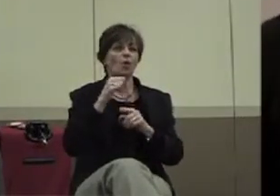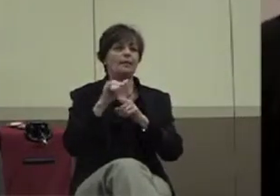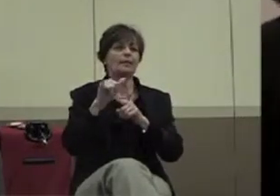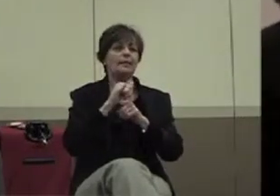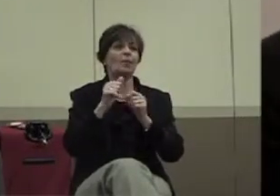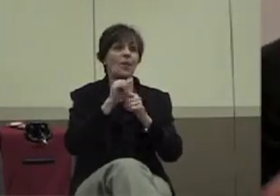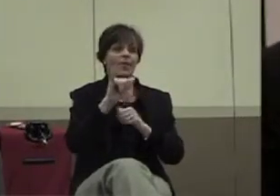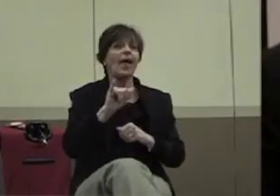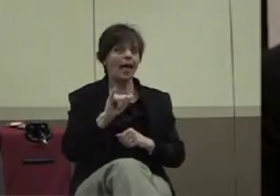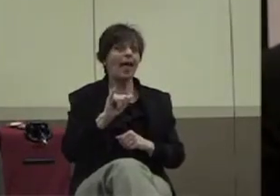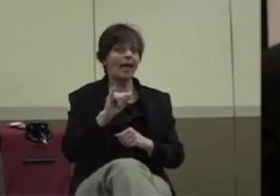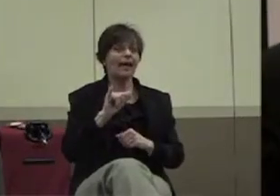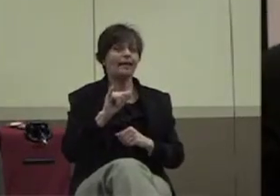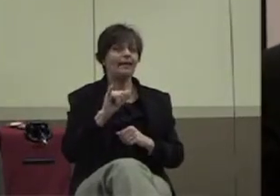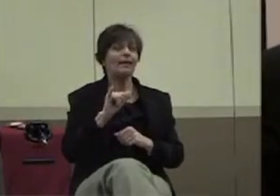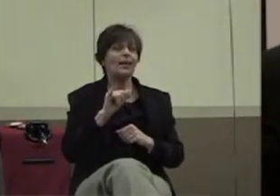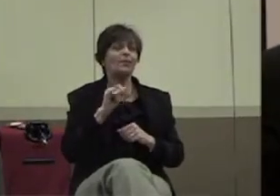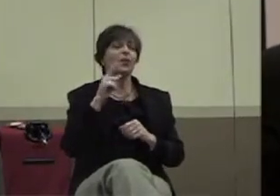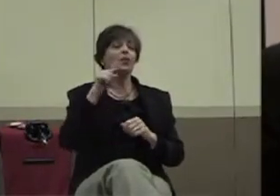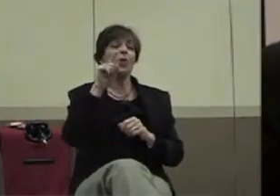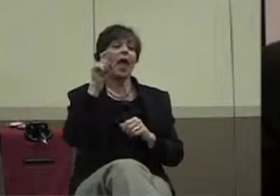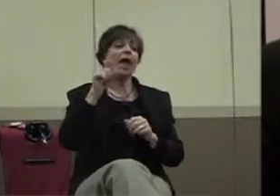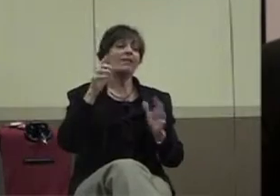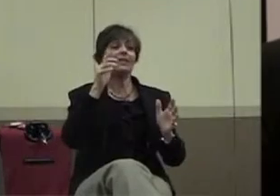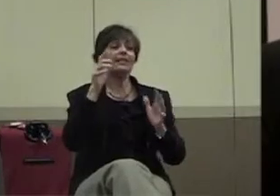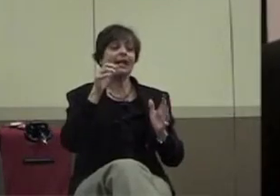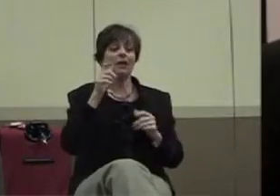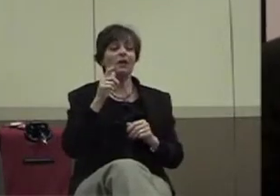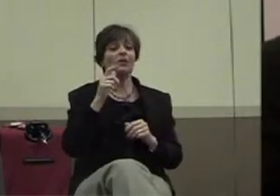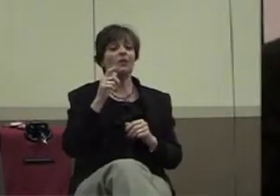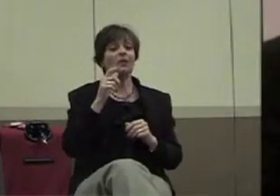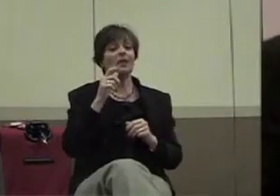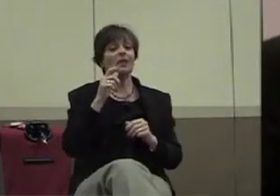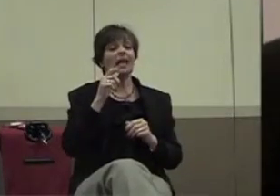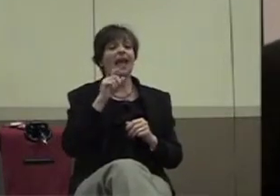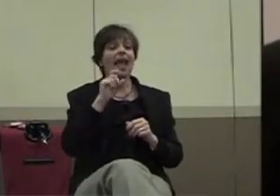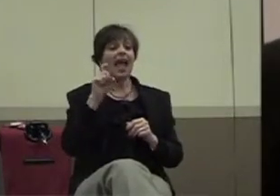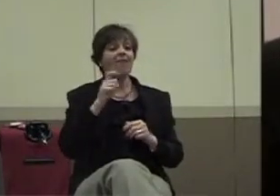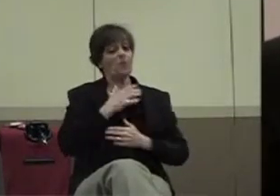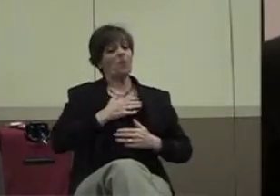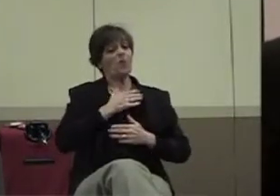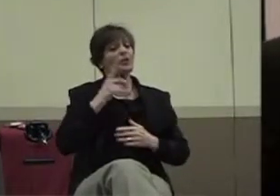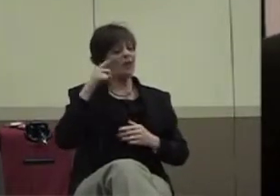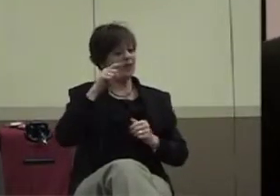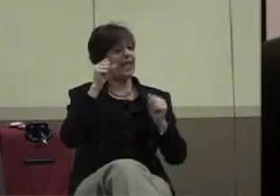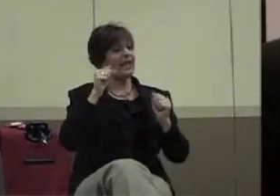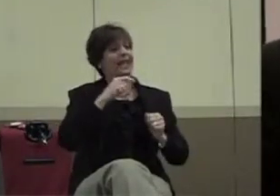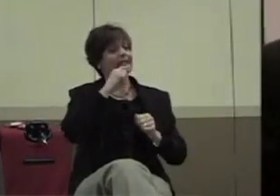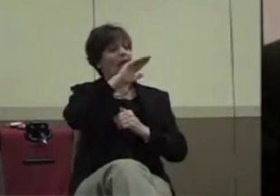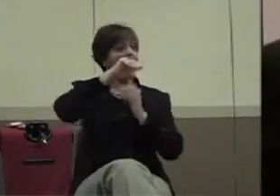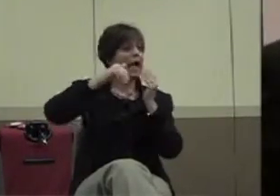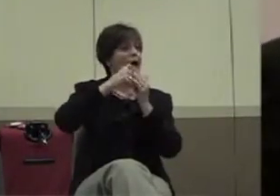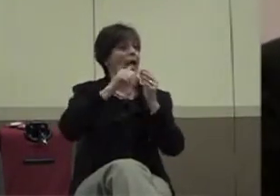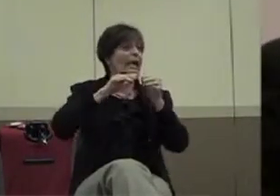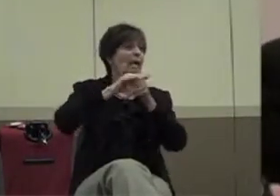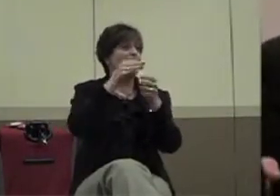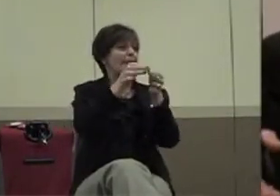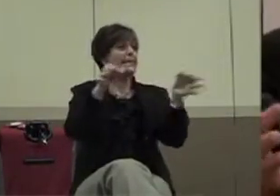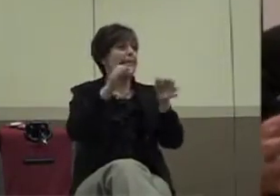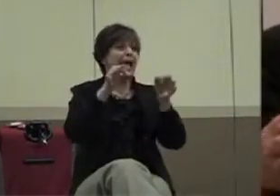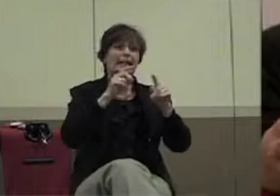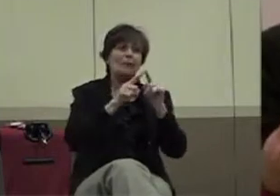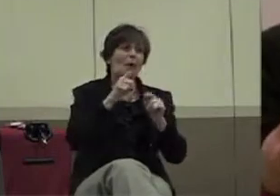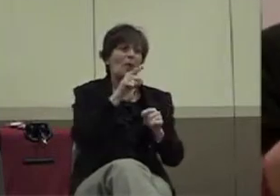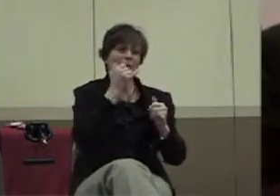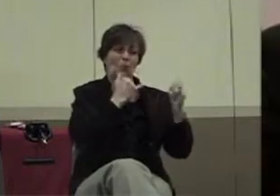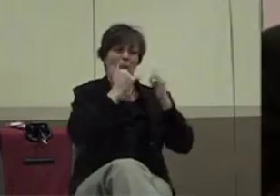yeah, you do have to kind of admire the fact that they were able to put a whole sentence together, but those weren't quite the words that you wanted them to put together. But